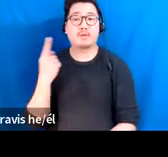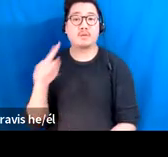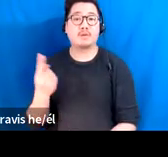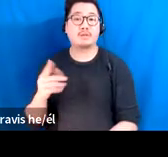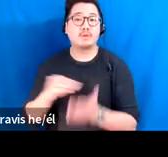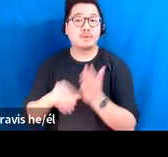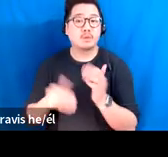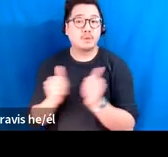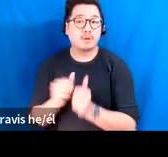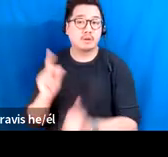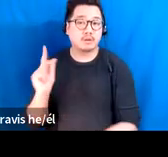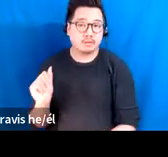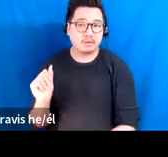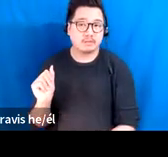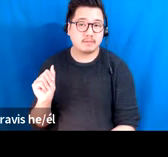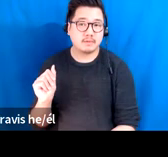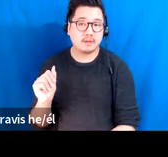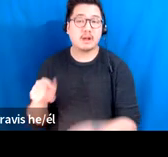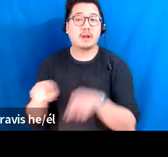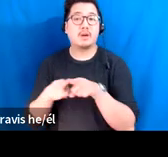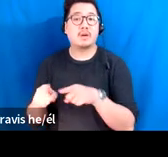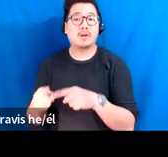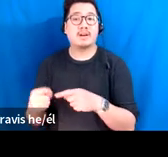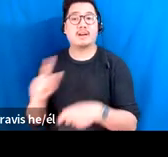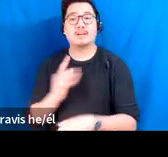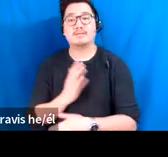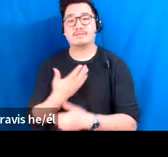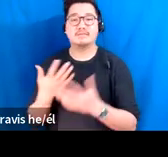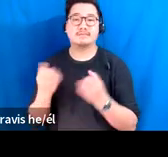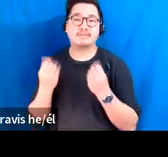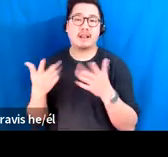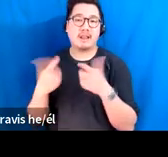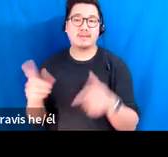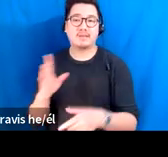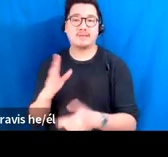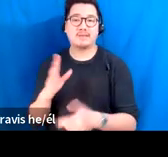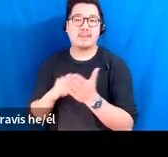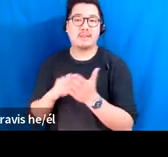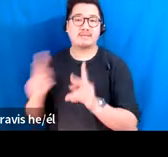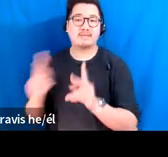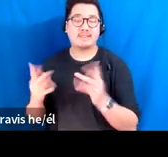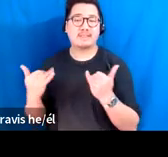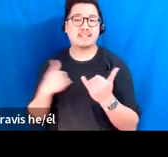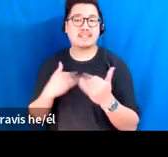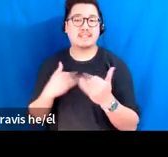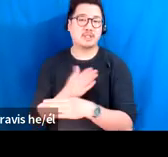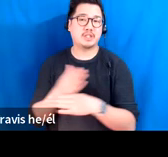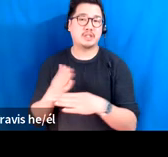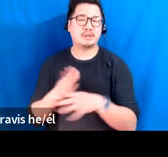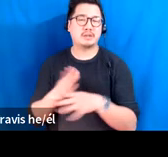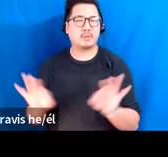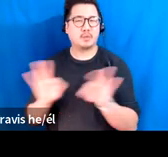disabilities and our multilingual learners today i'm sharing foundational work we have